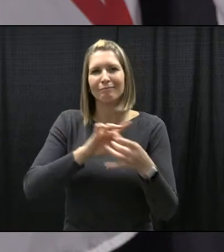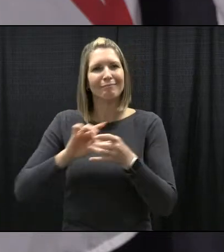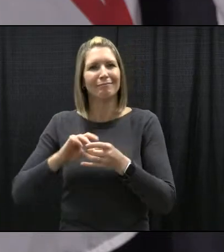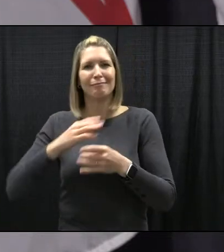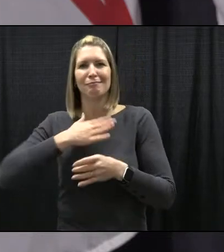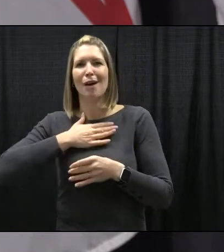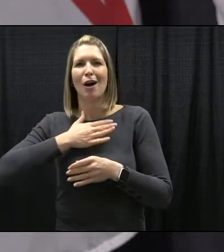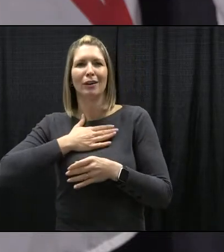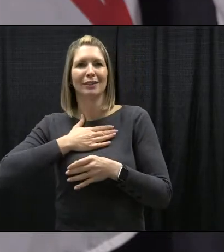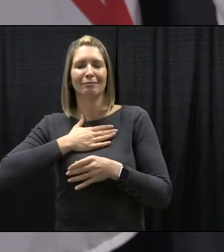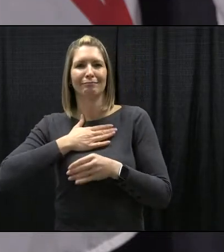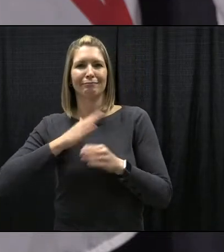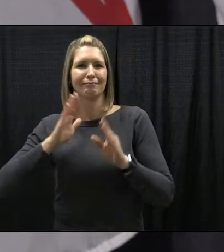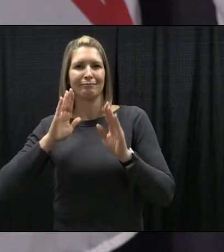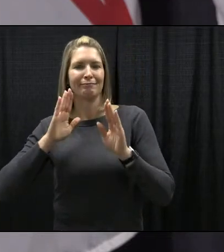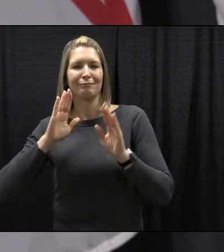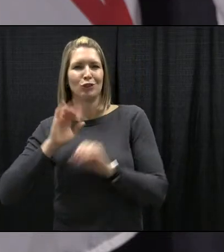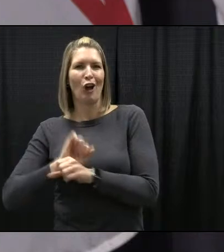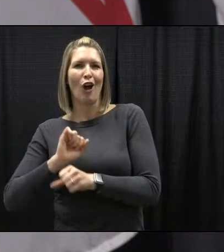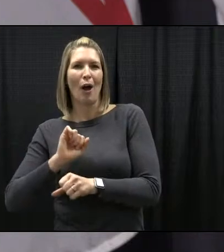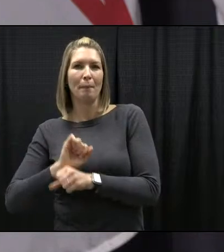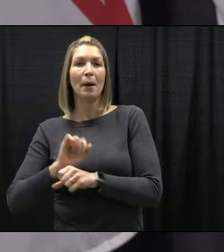studies look promising for